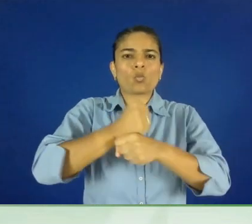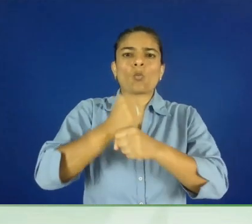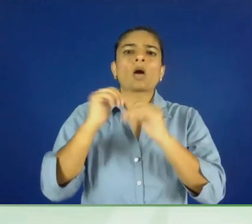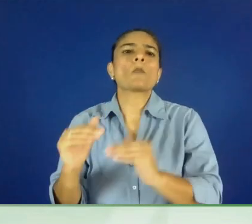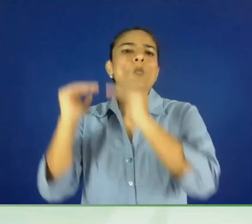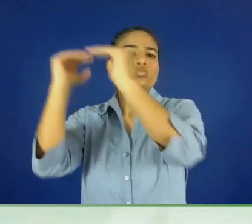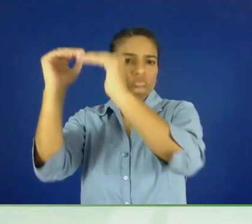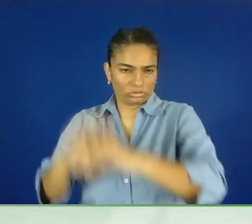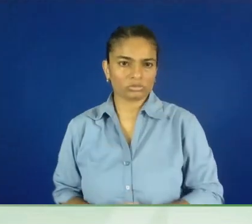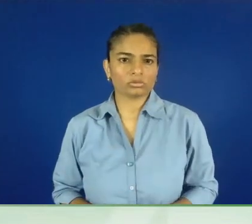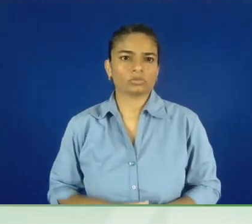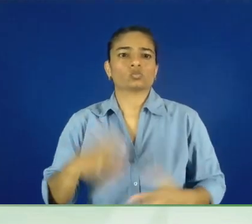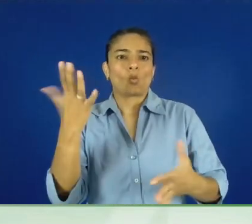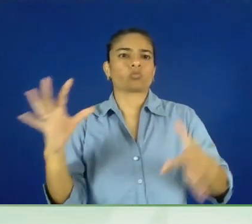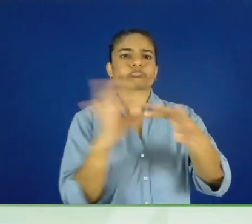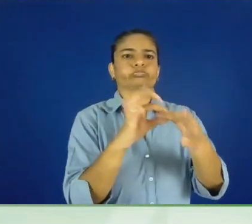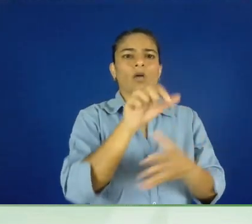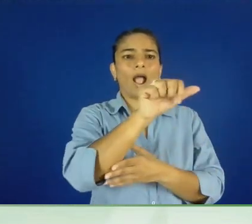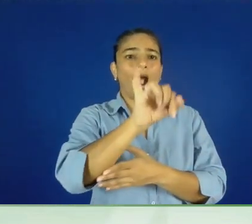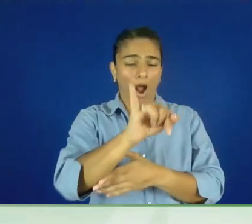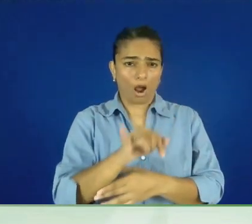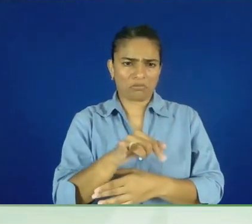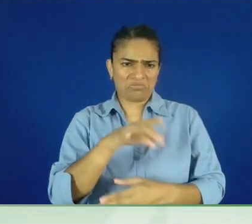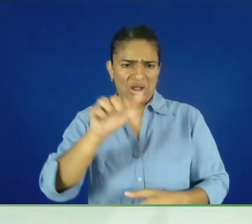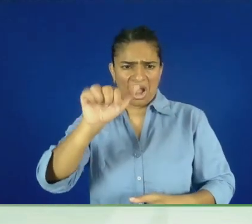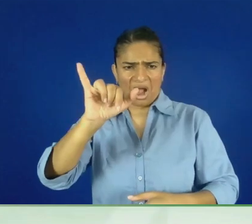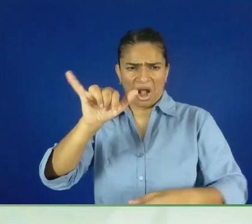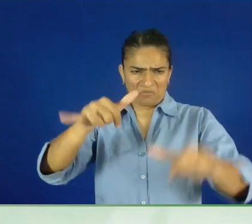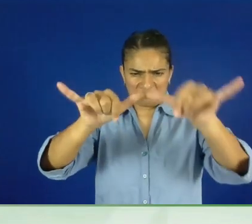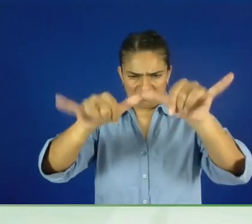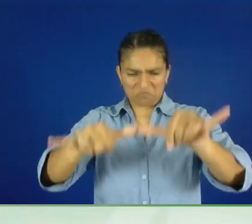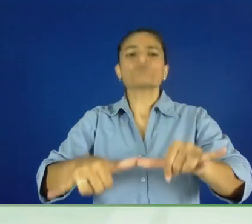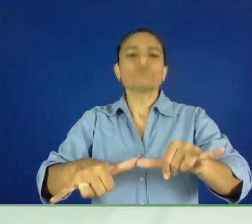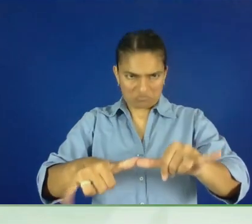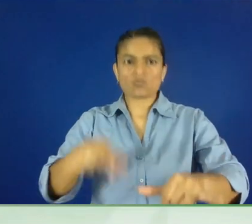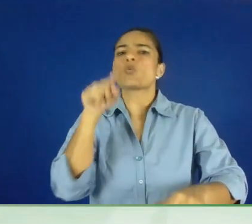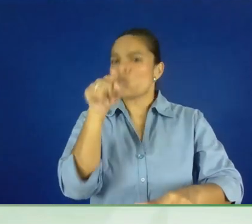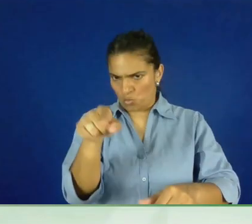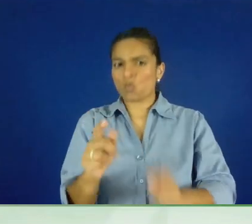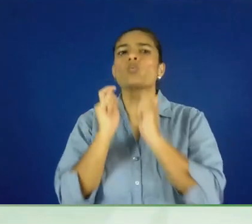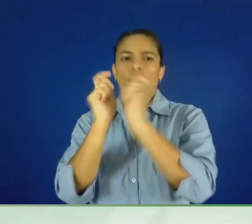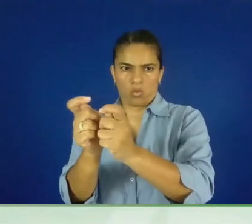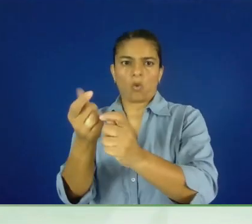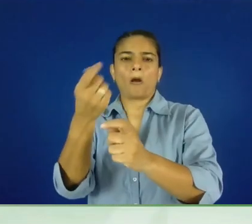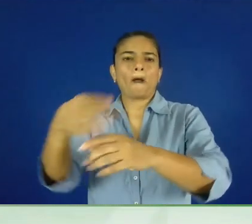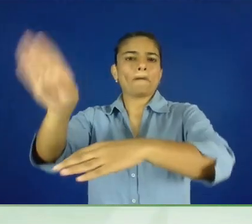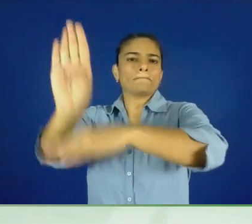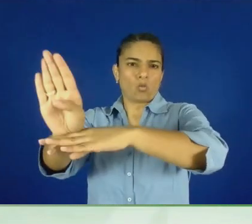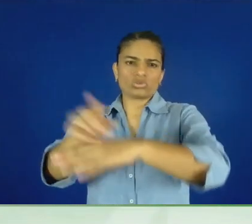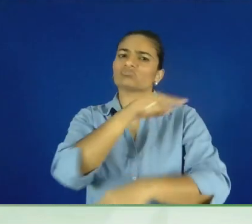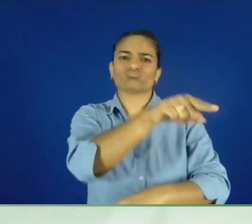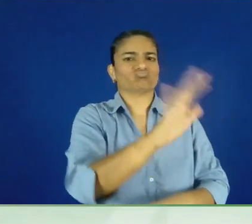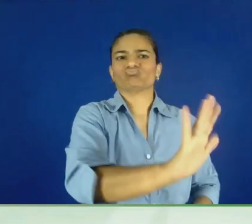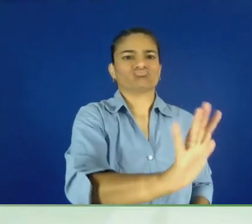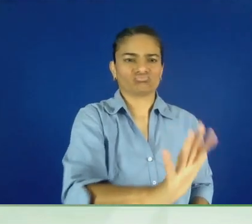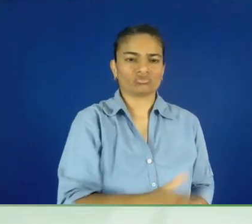you get a bonus in a grocery store operation. When they got 350 stores, then the AI assesses your performance, but